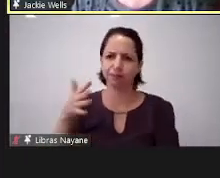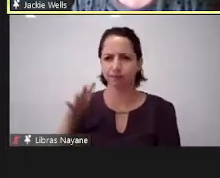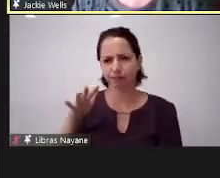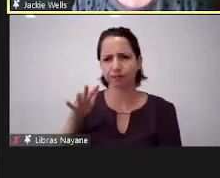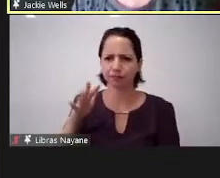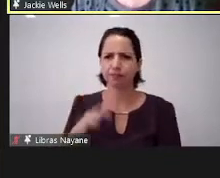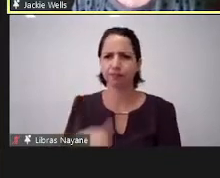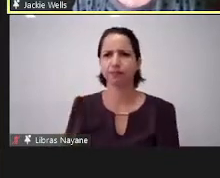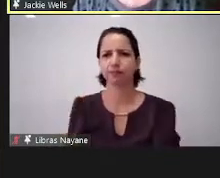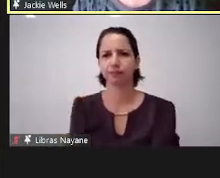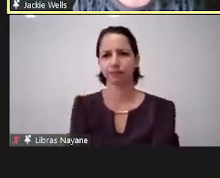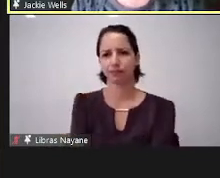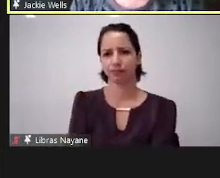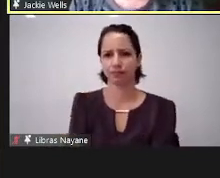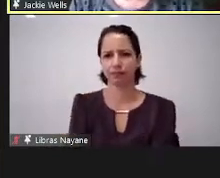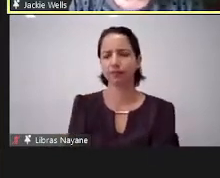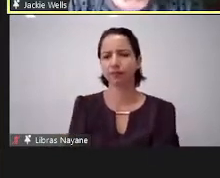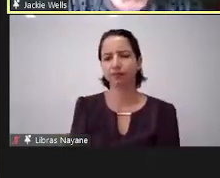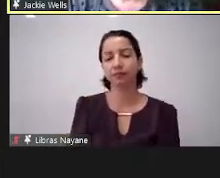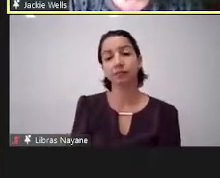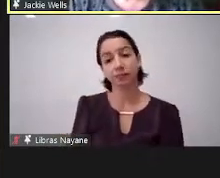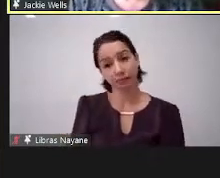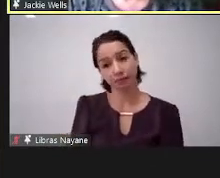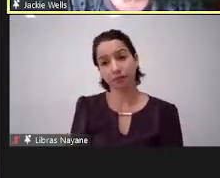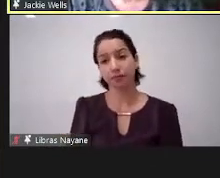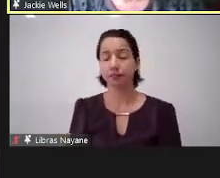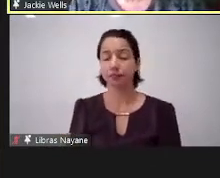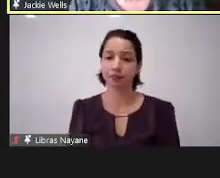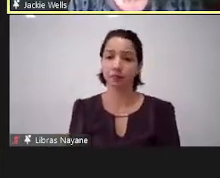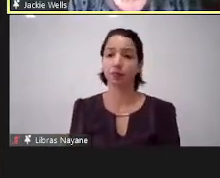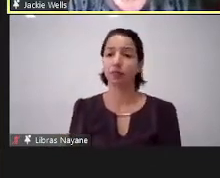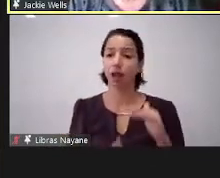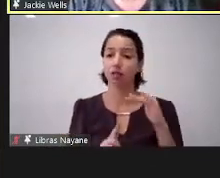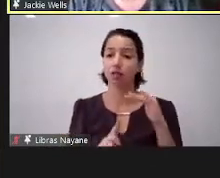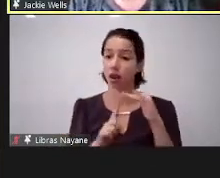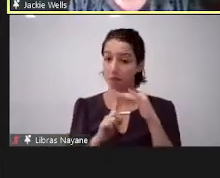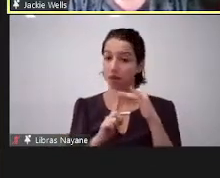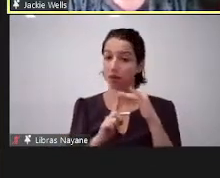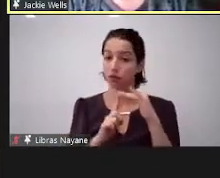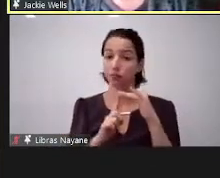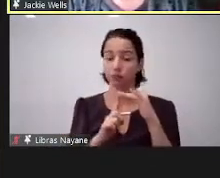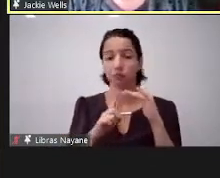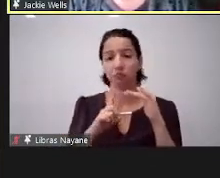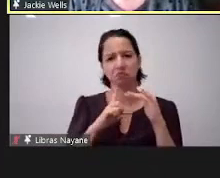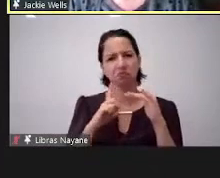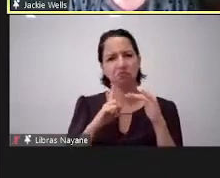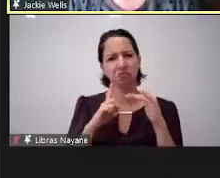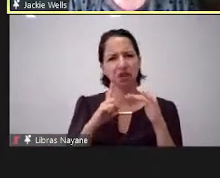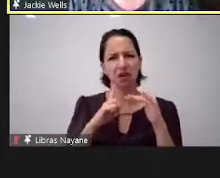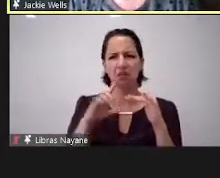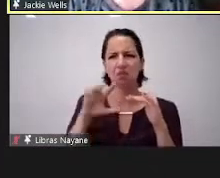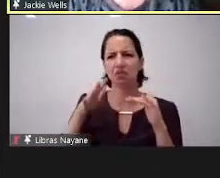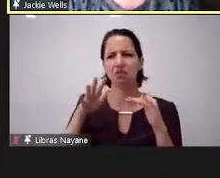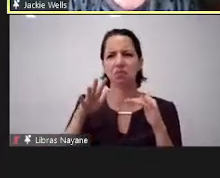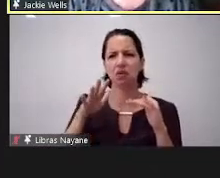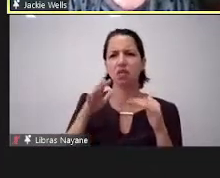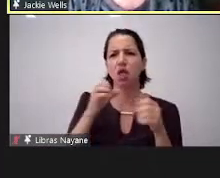And this limit has been in place since 2014, so has been affected by fiscal